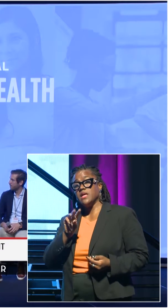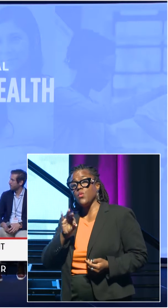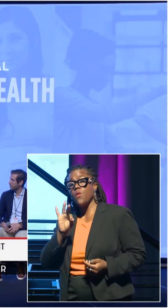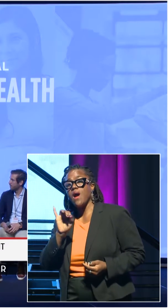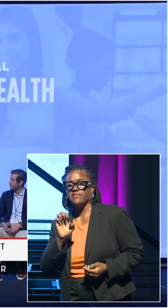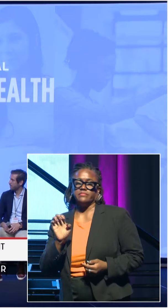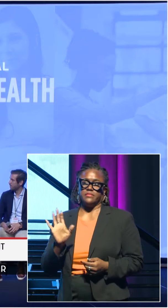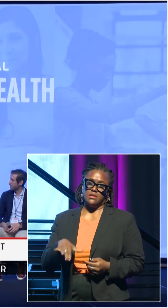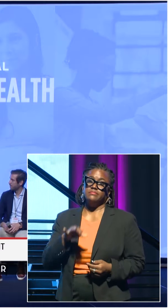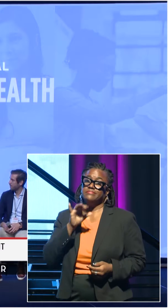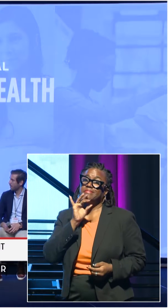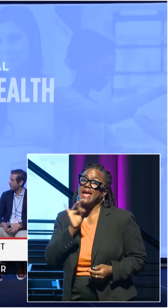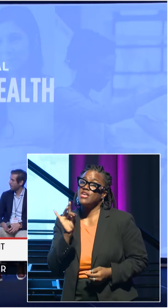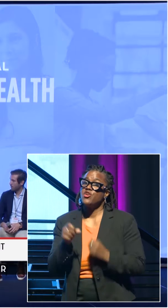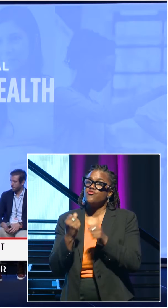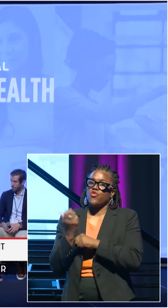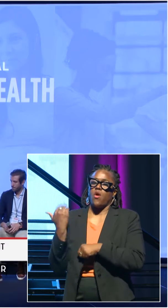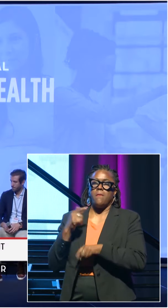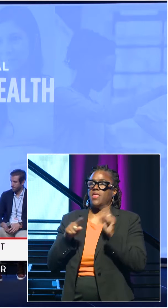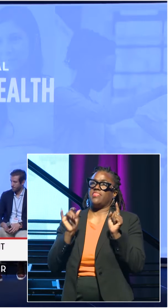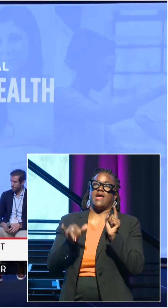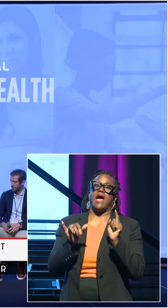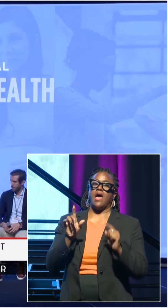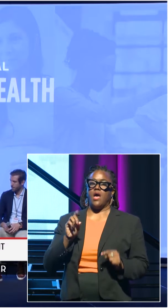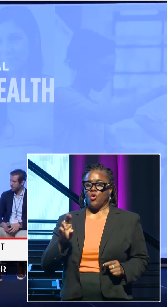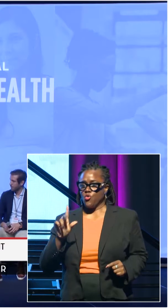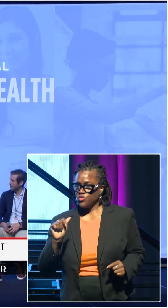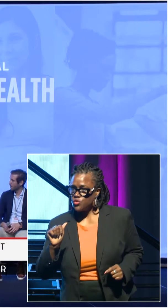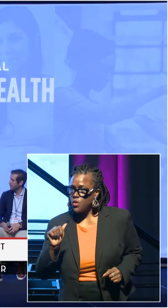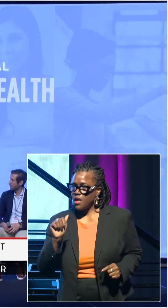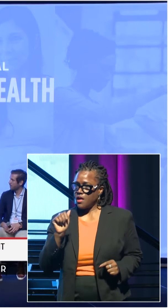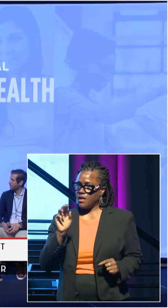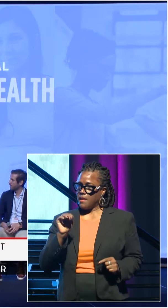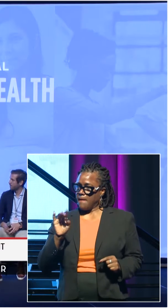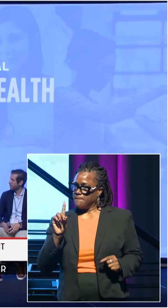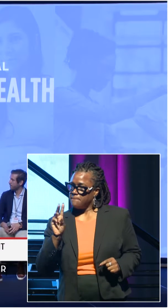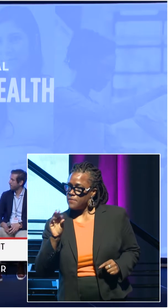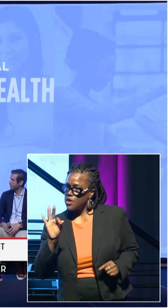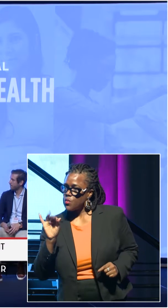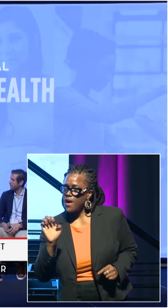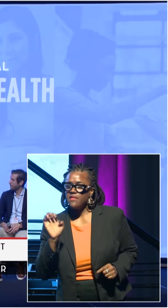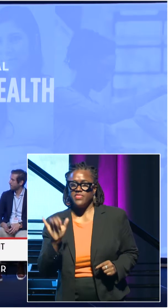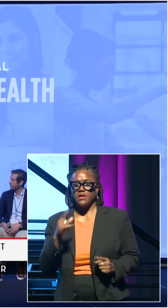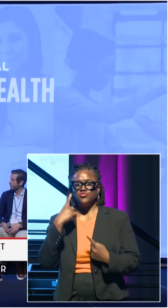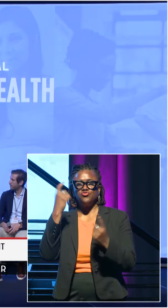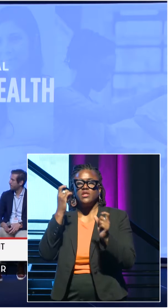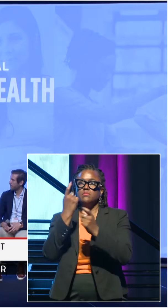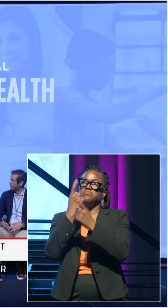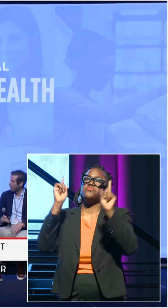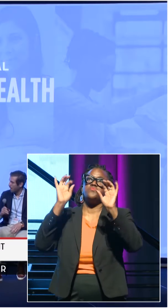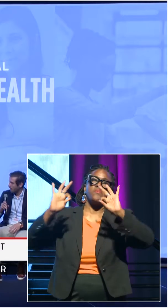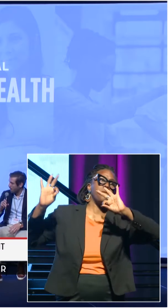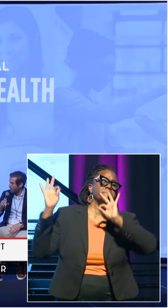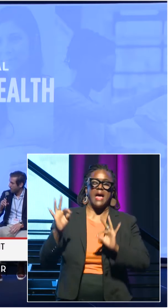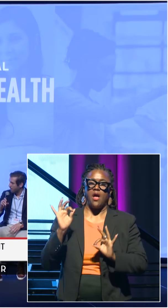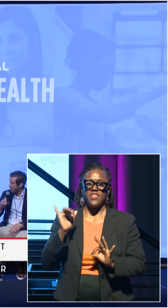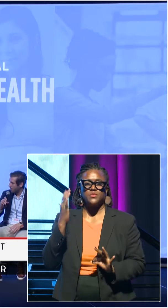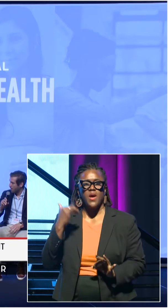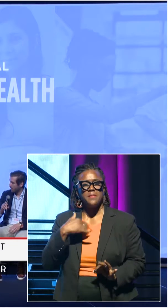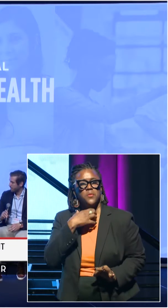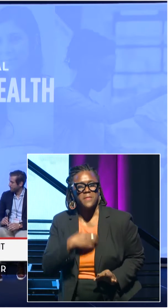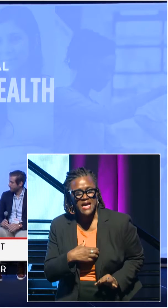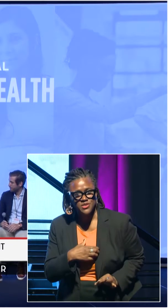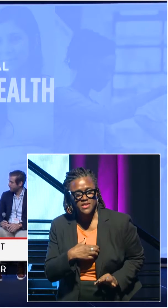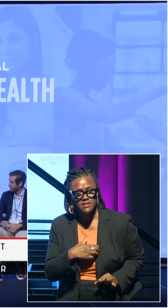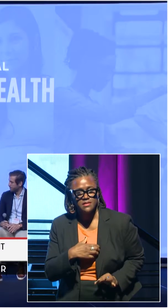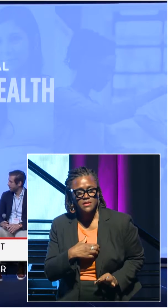8 years ago, but it was a dream, like, right? I needed that support, so that's why I'm so passionate about what we're doing here. Yeah.